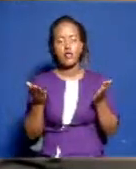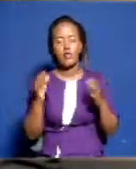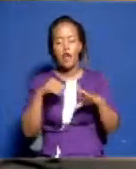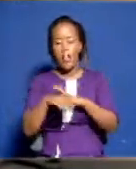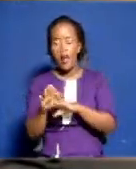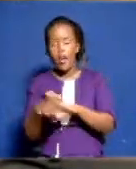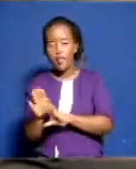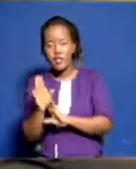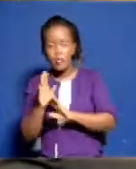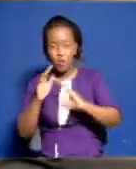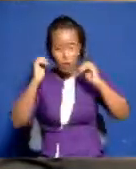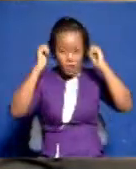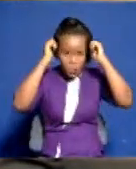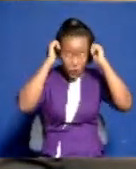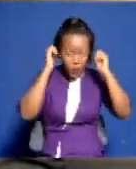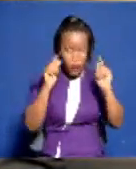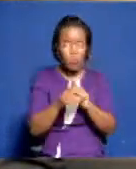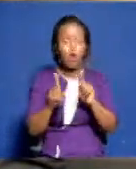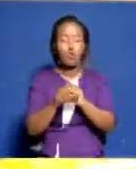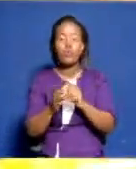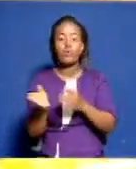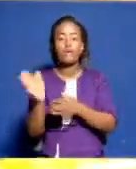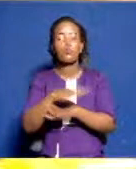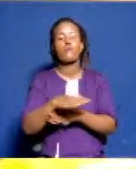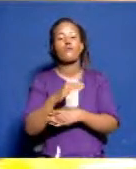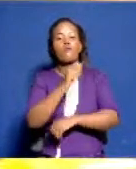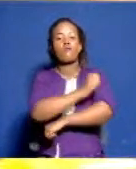access to education. They will be retained at school.